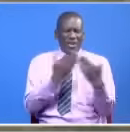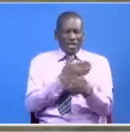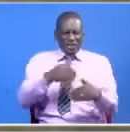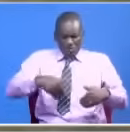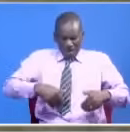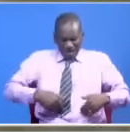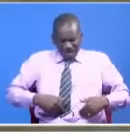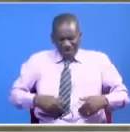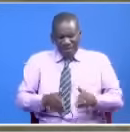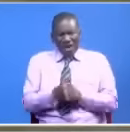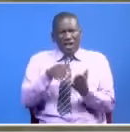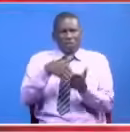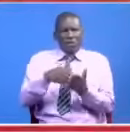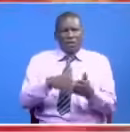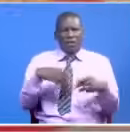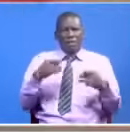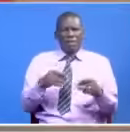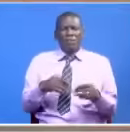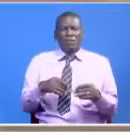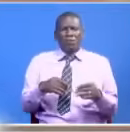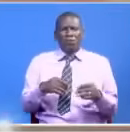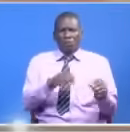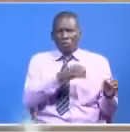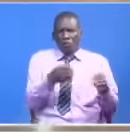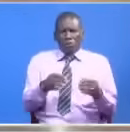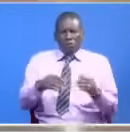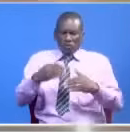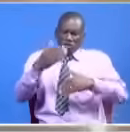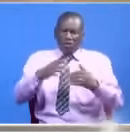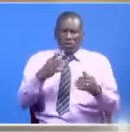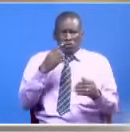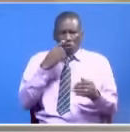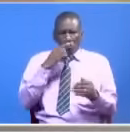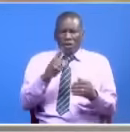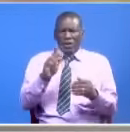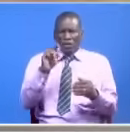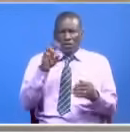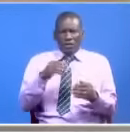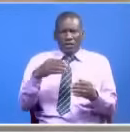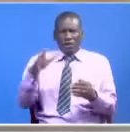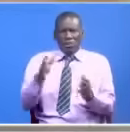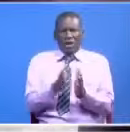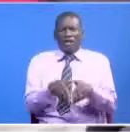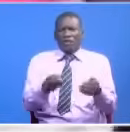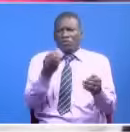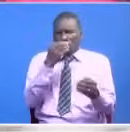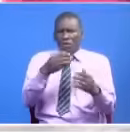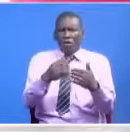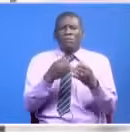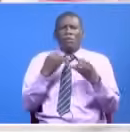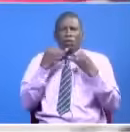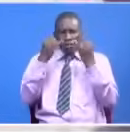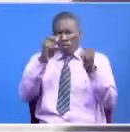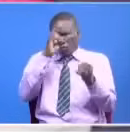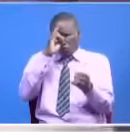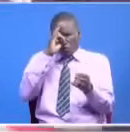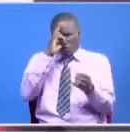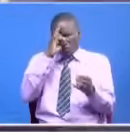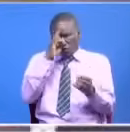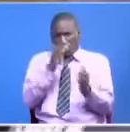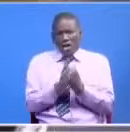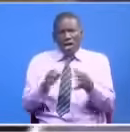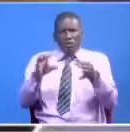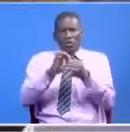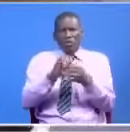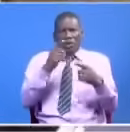and weak. Well-wishers took the duo to the nearest homestead, which is a kilometer away, and fed them before alerting the police, who then reunited the